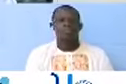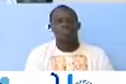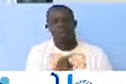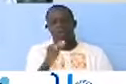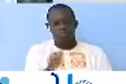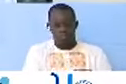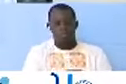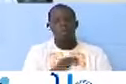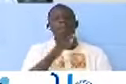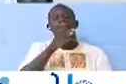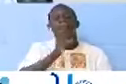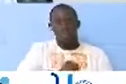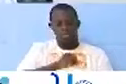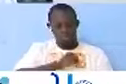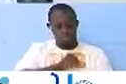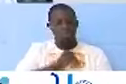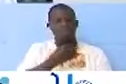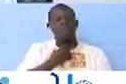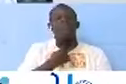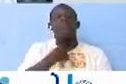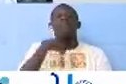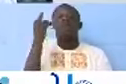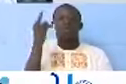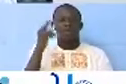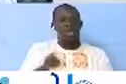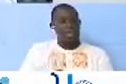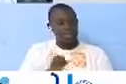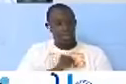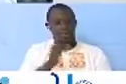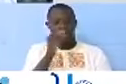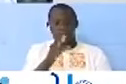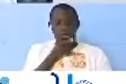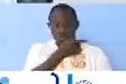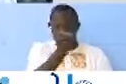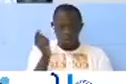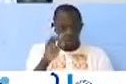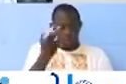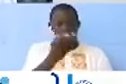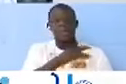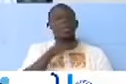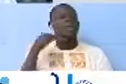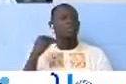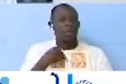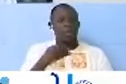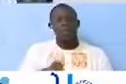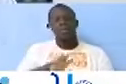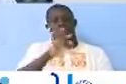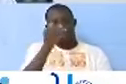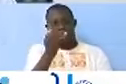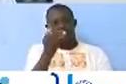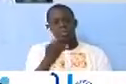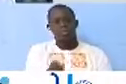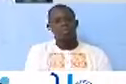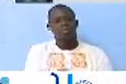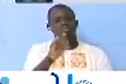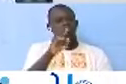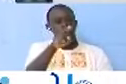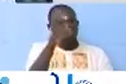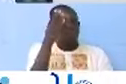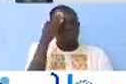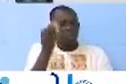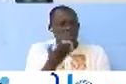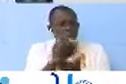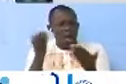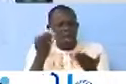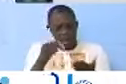That was a male voice. And he was saying that you will kill me. Do you know why he